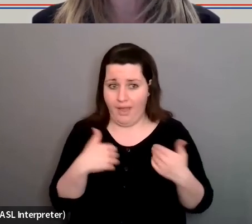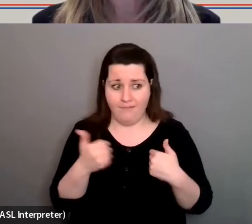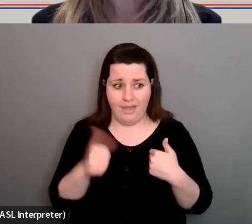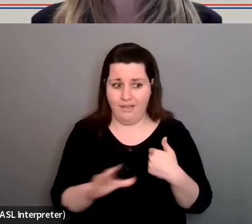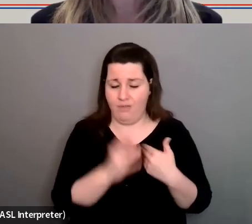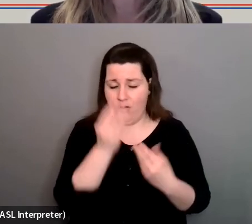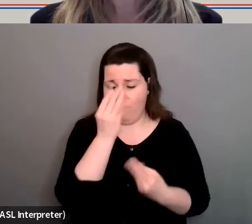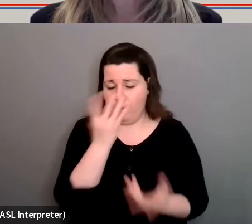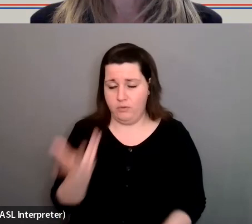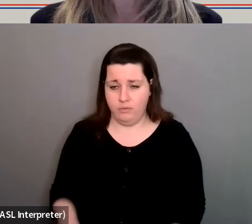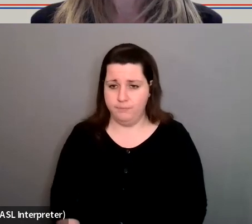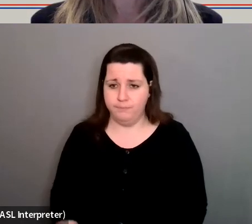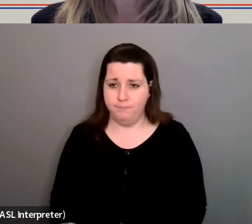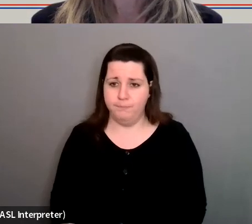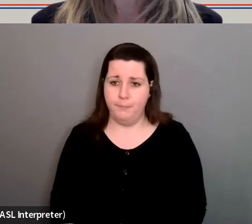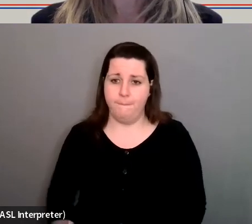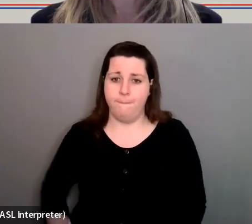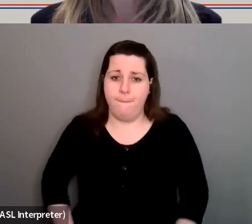on hand.